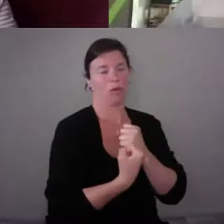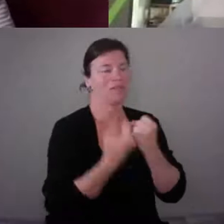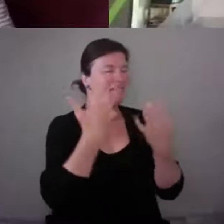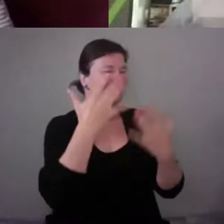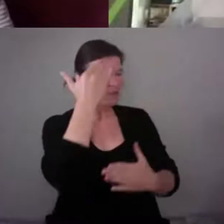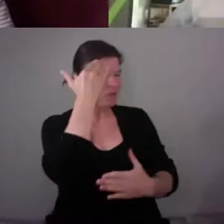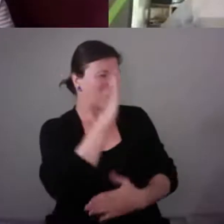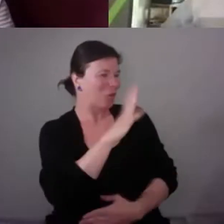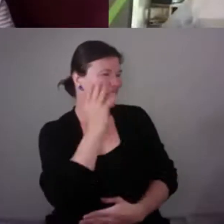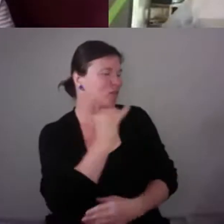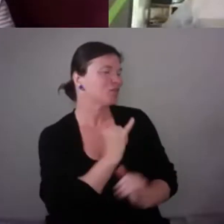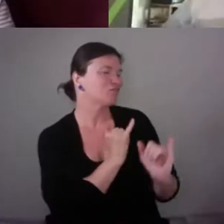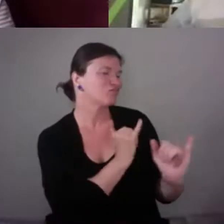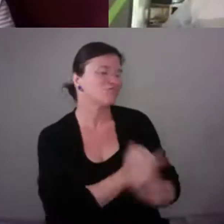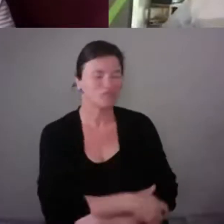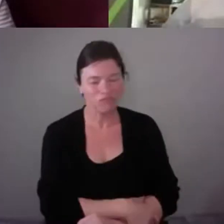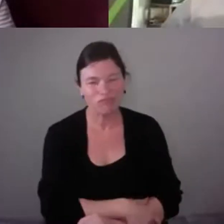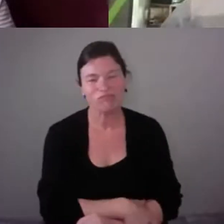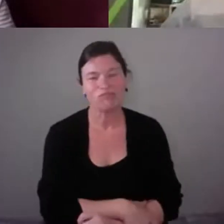Mhm. And